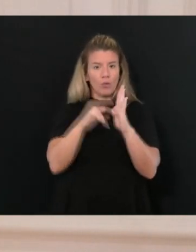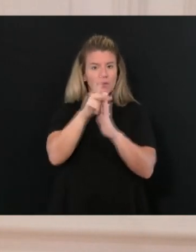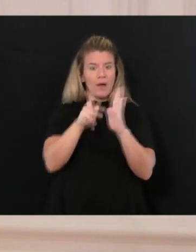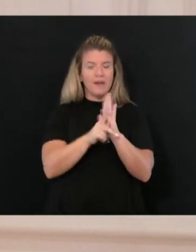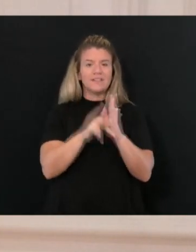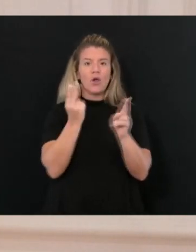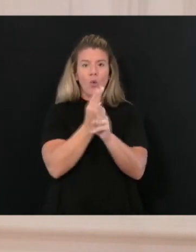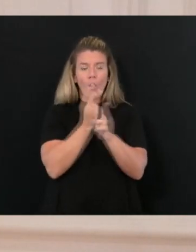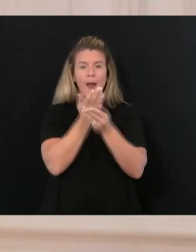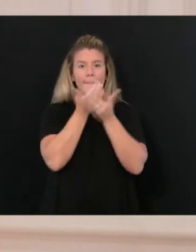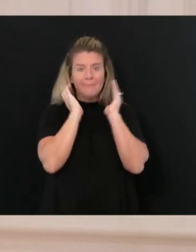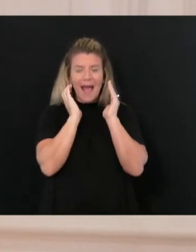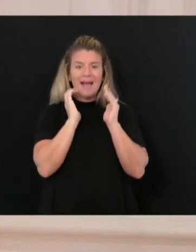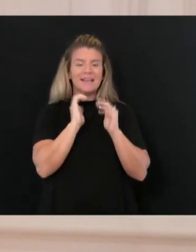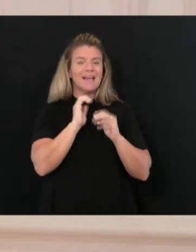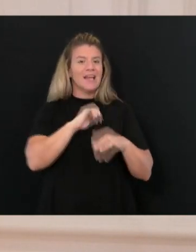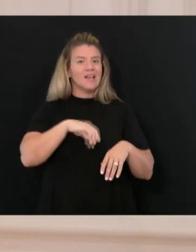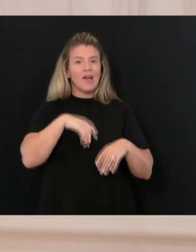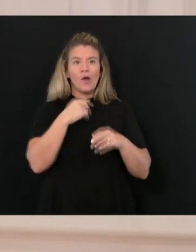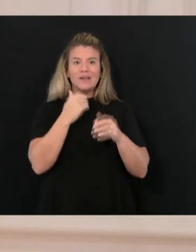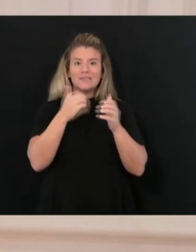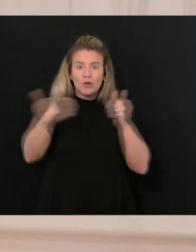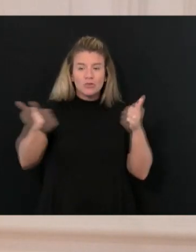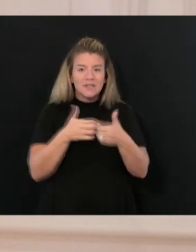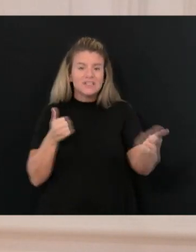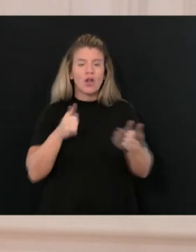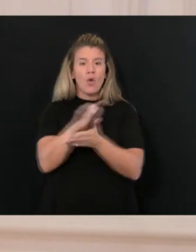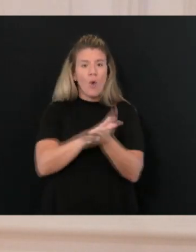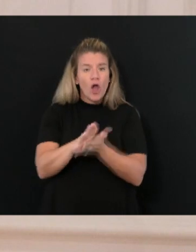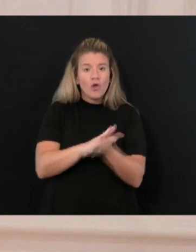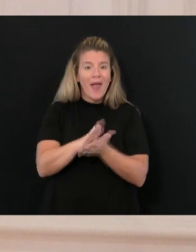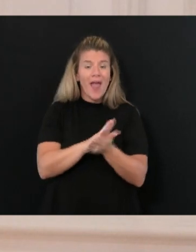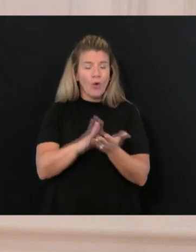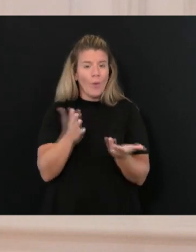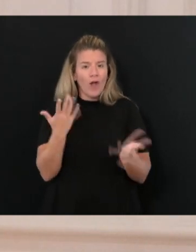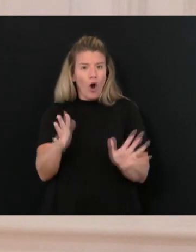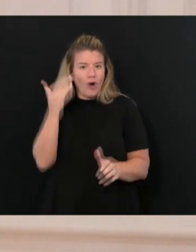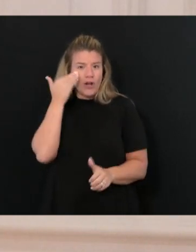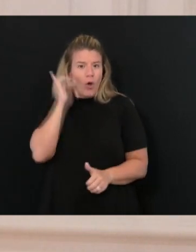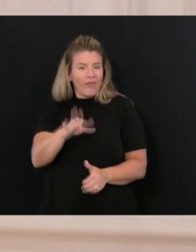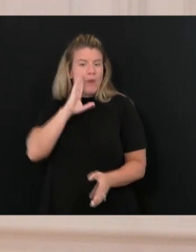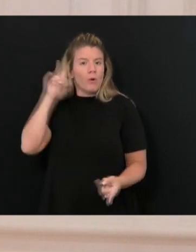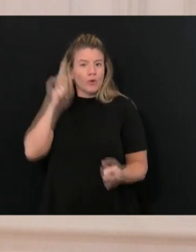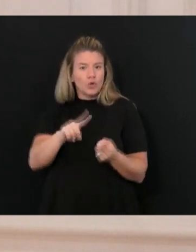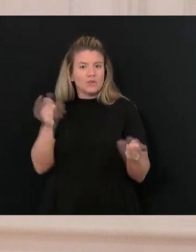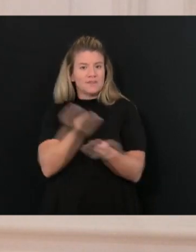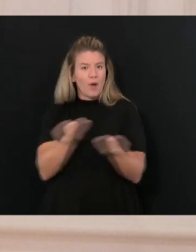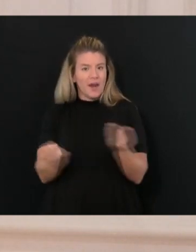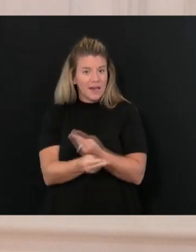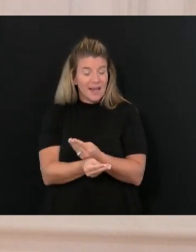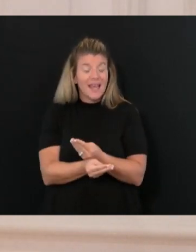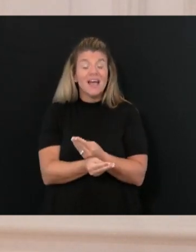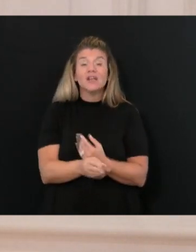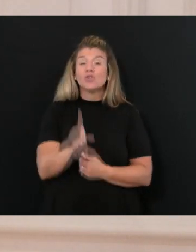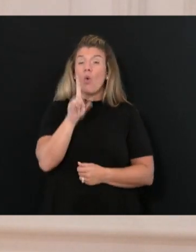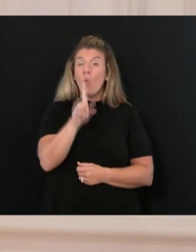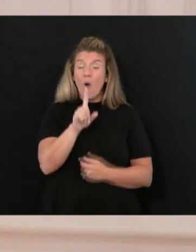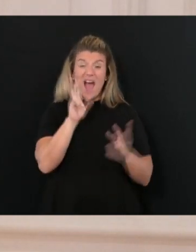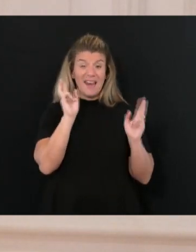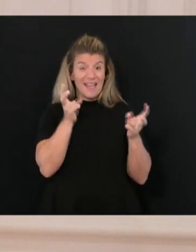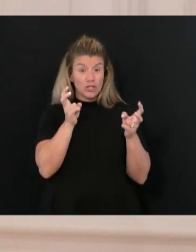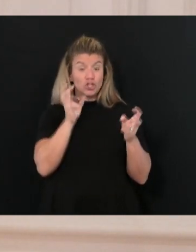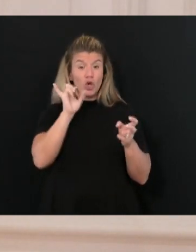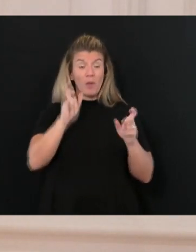things that we know reduces that person-to-person spread. One of the issues with the color-coded